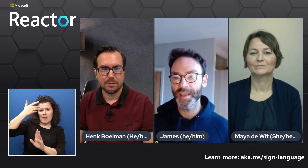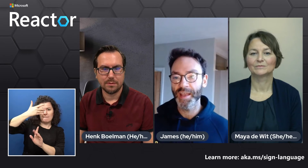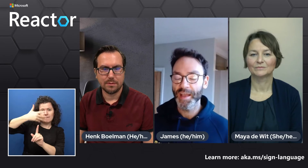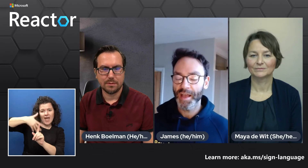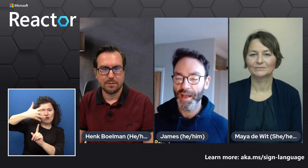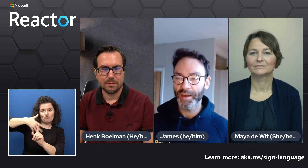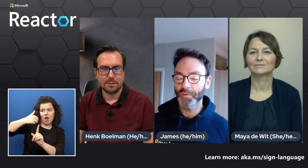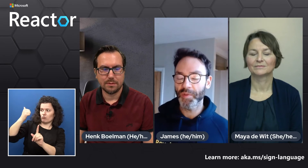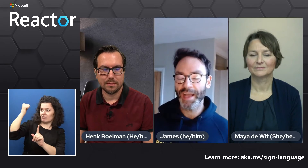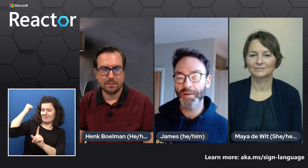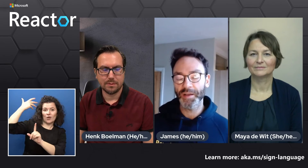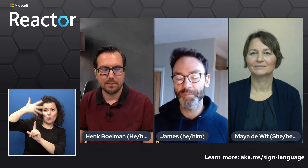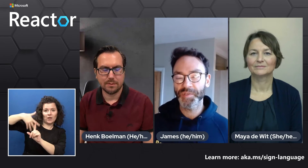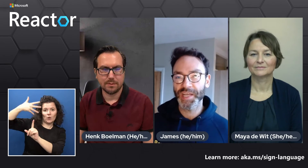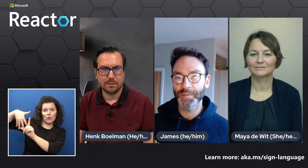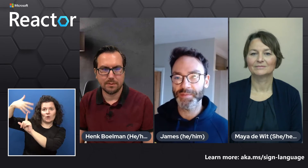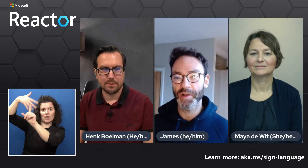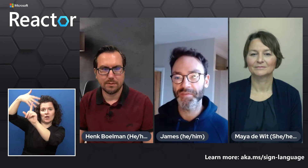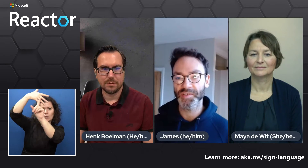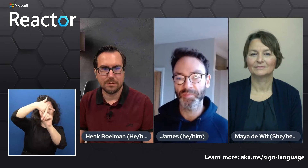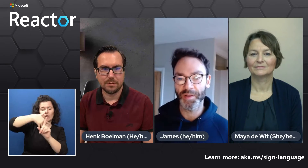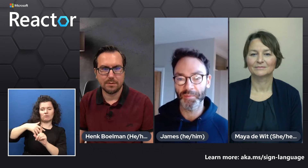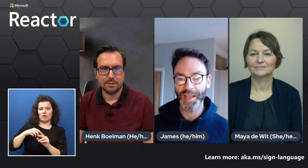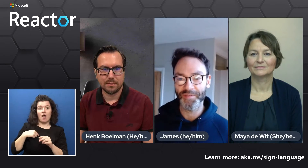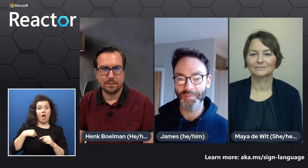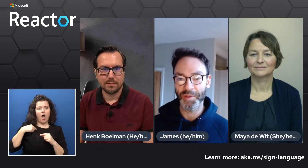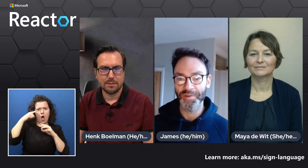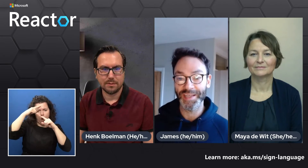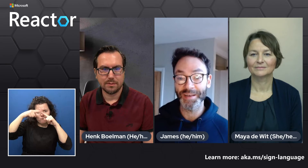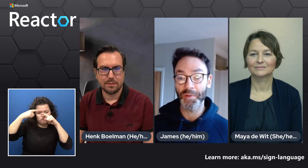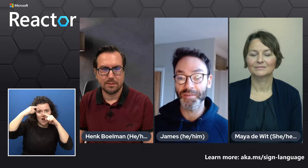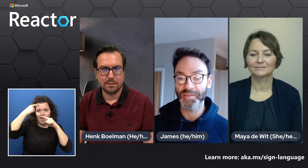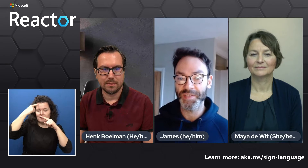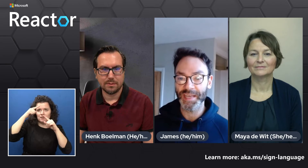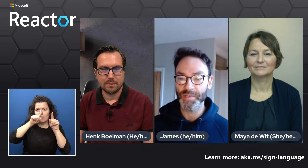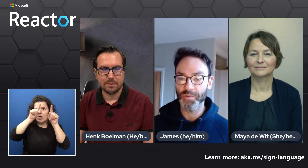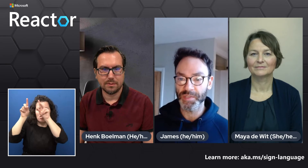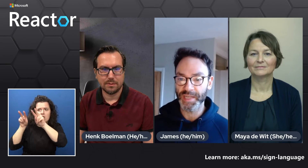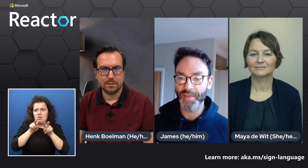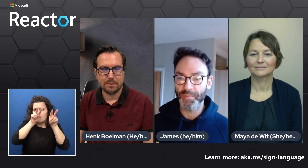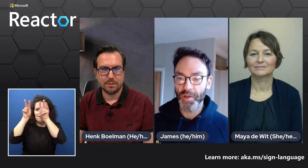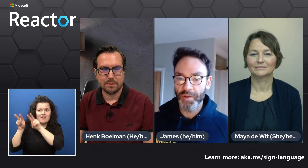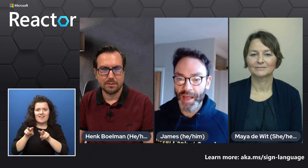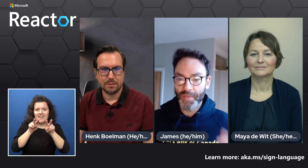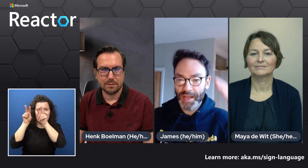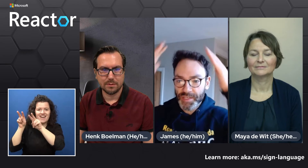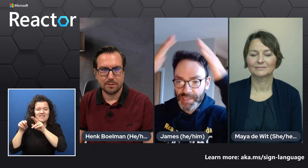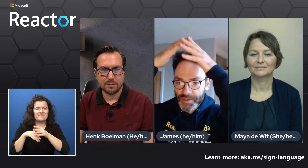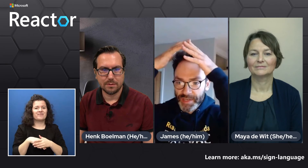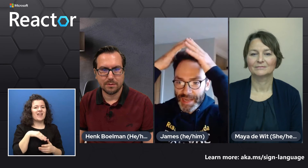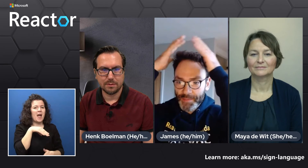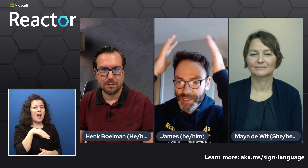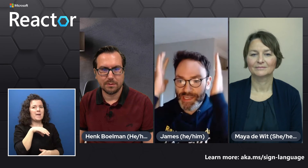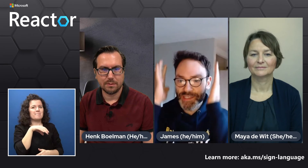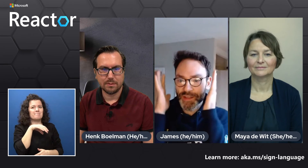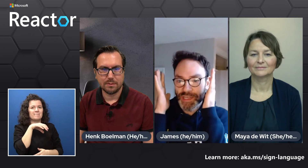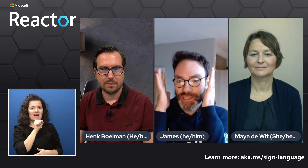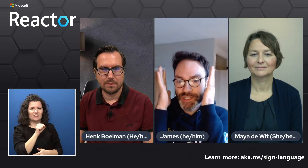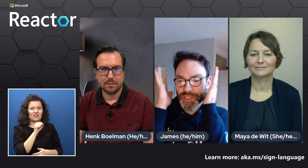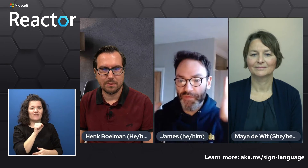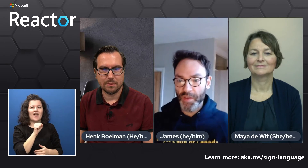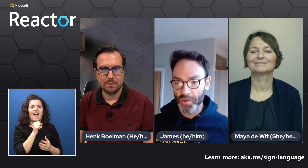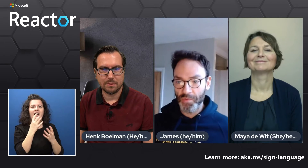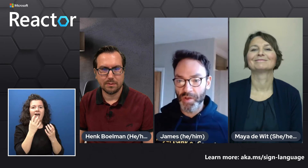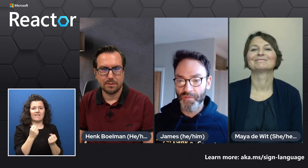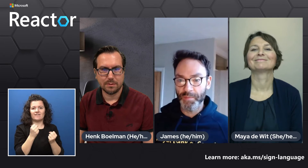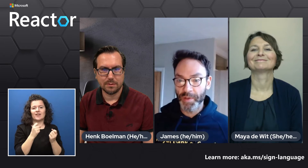they're saying. And without a shameless Microsoft plug, we have a mode in Microsoft Teams called Together Mode, and that just literally limits it so that it's